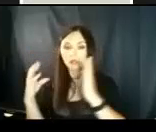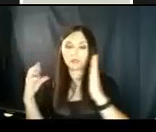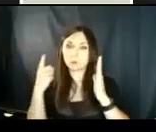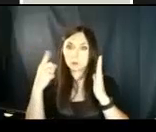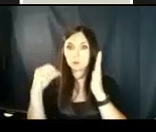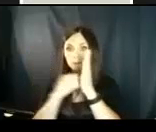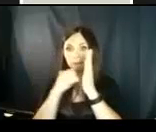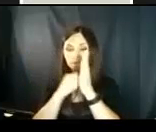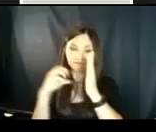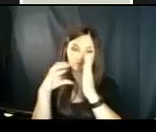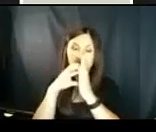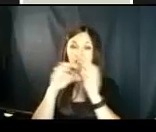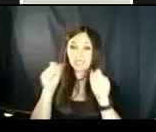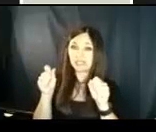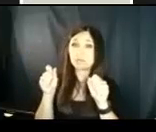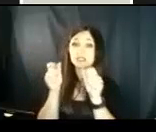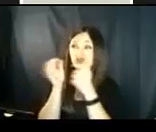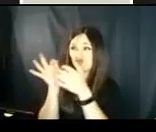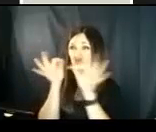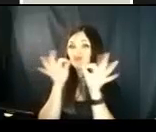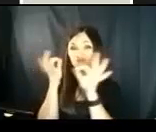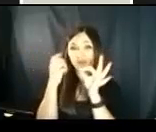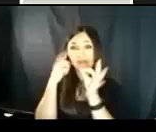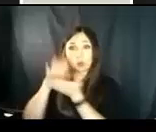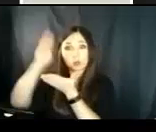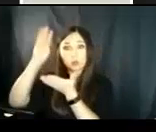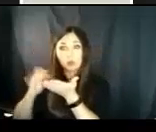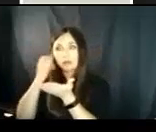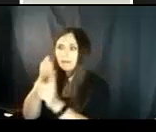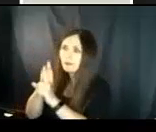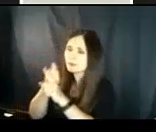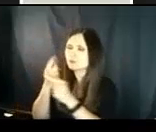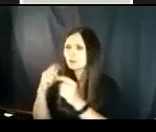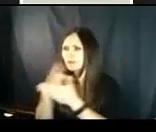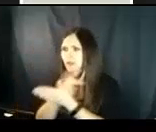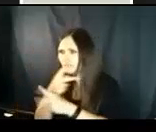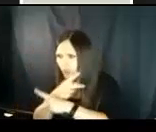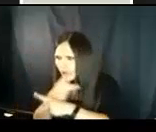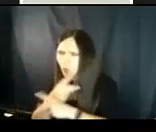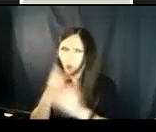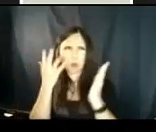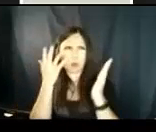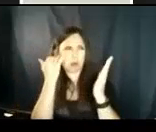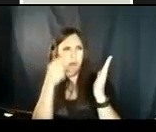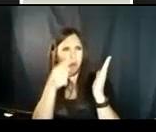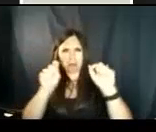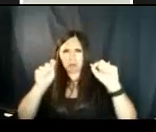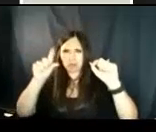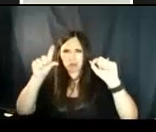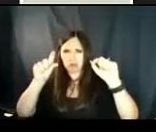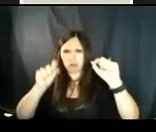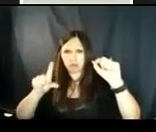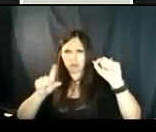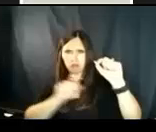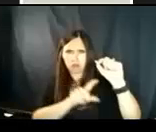very distracting to a learner where they're trying to figure out why is content in 5 different